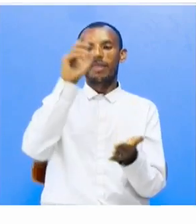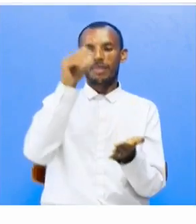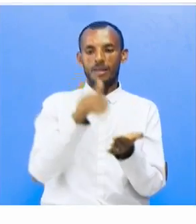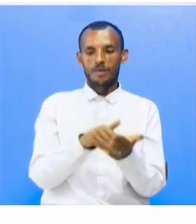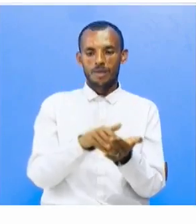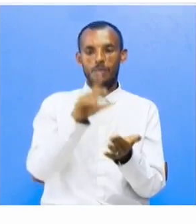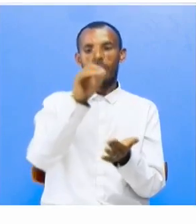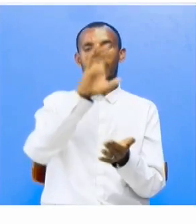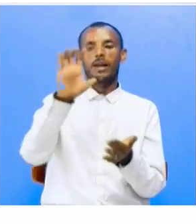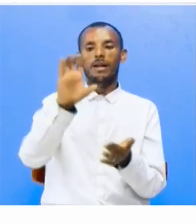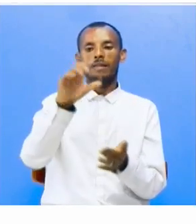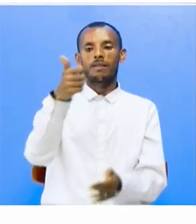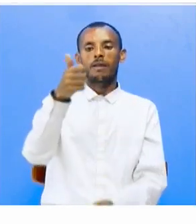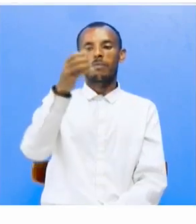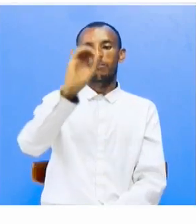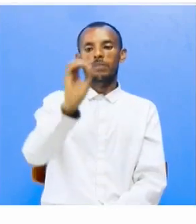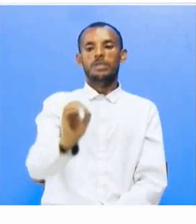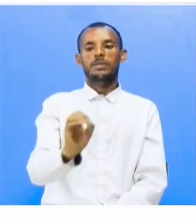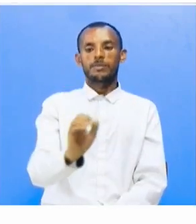1,100.